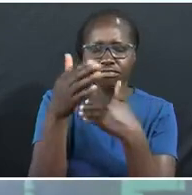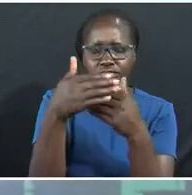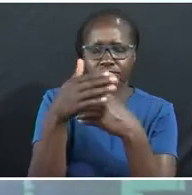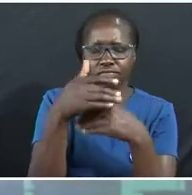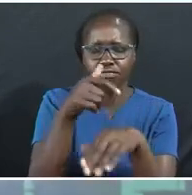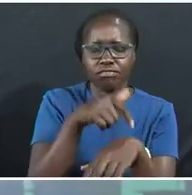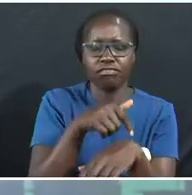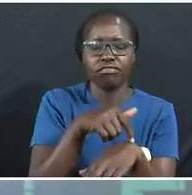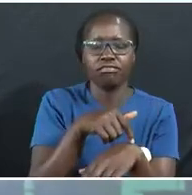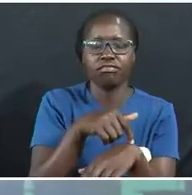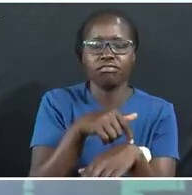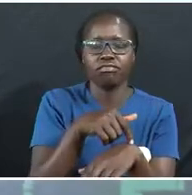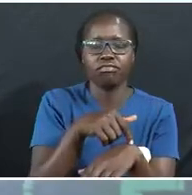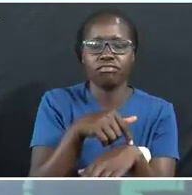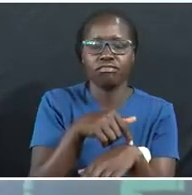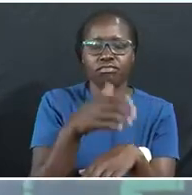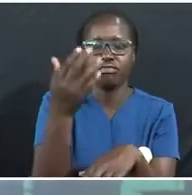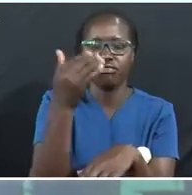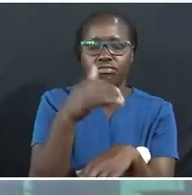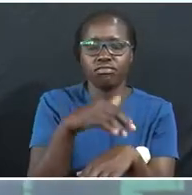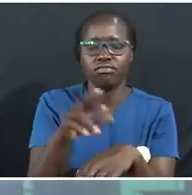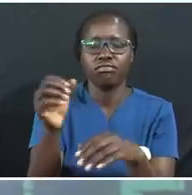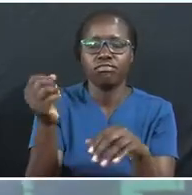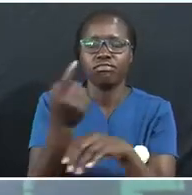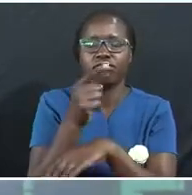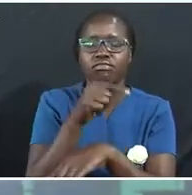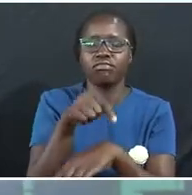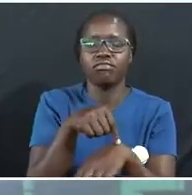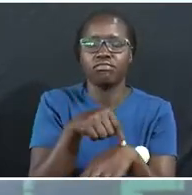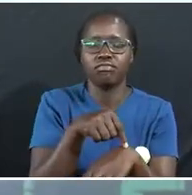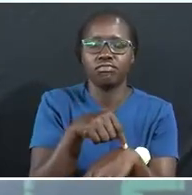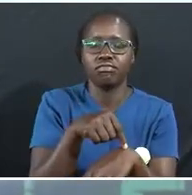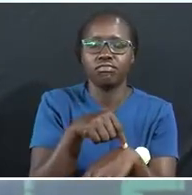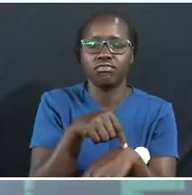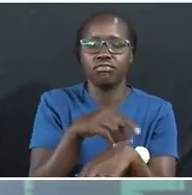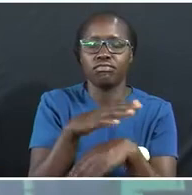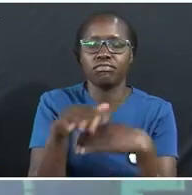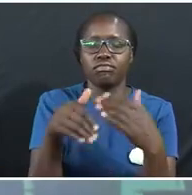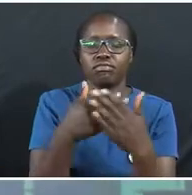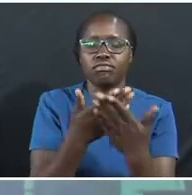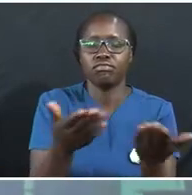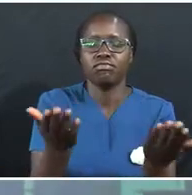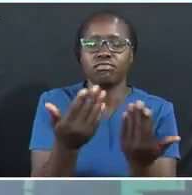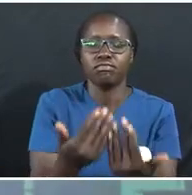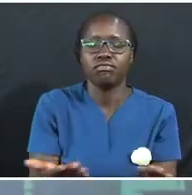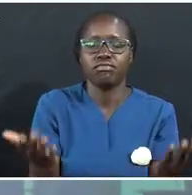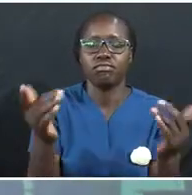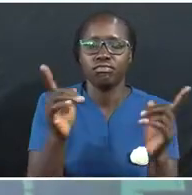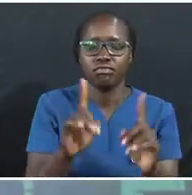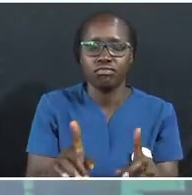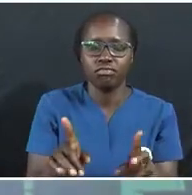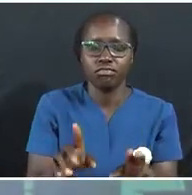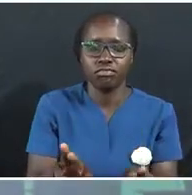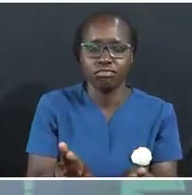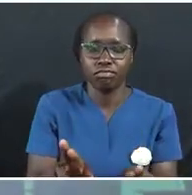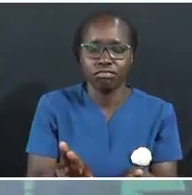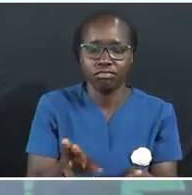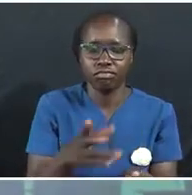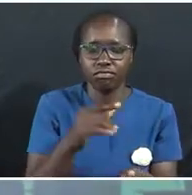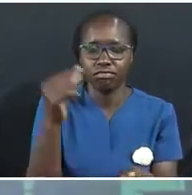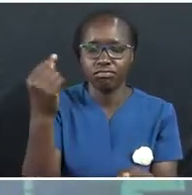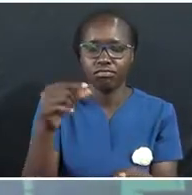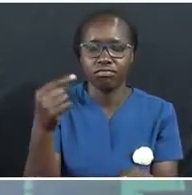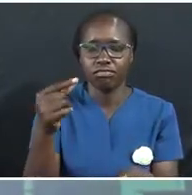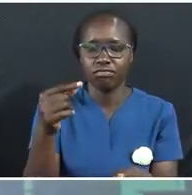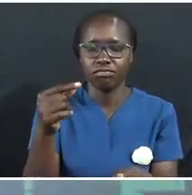moments. They are in the 11th hour. All these things around us are happening, and the gospel